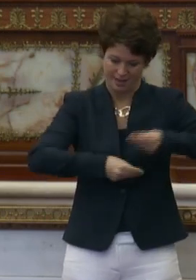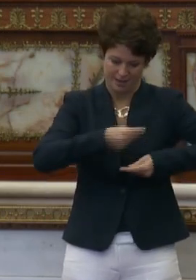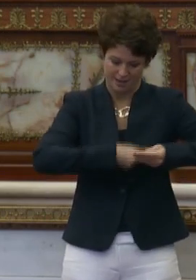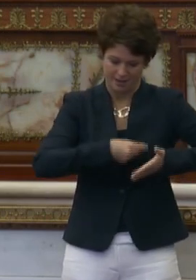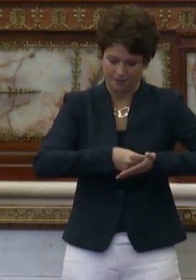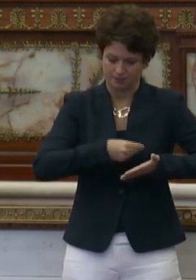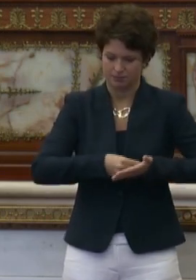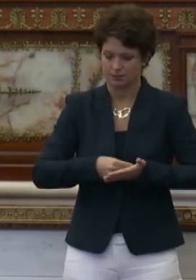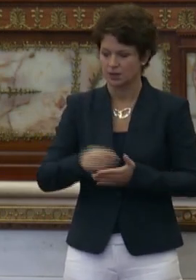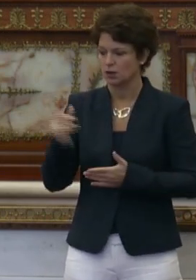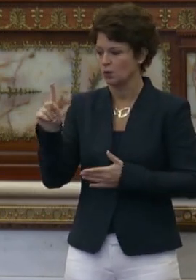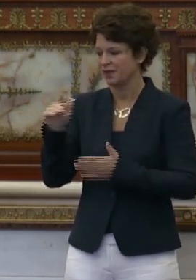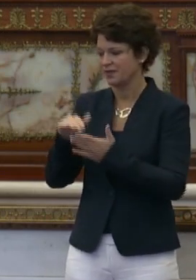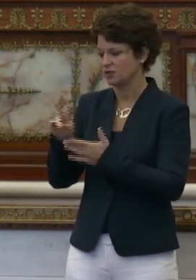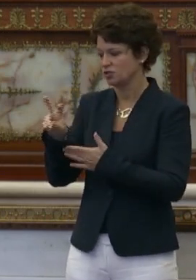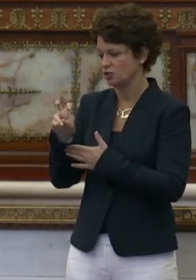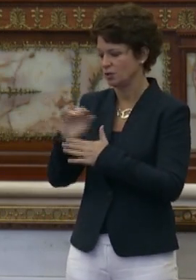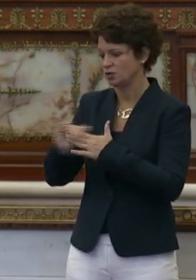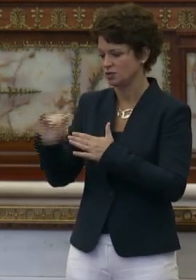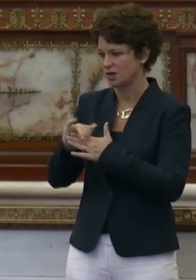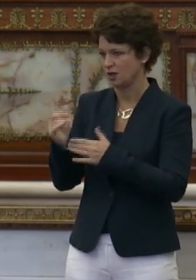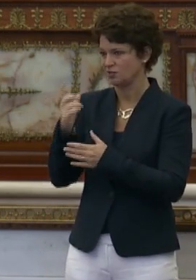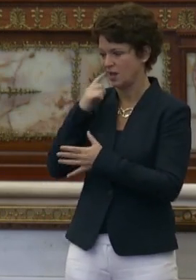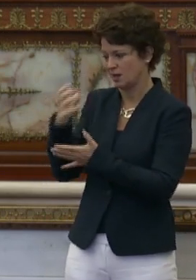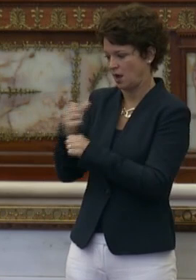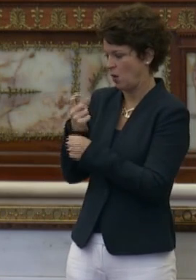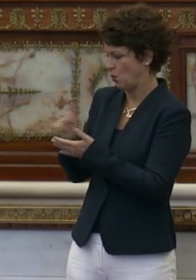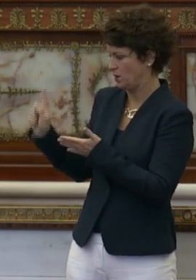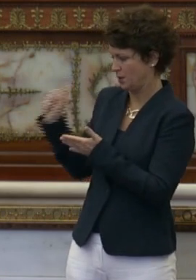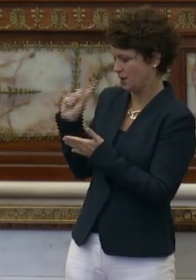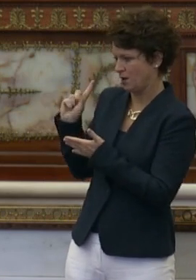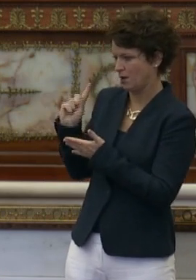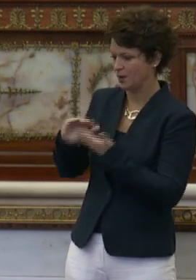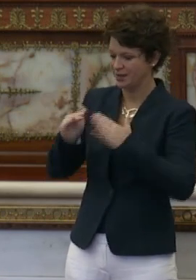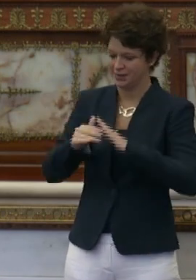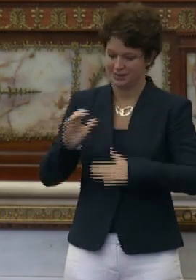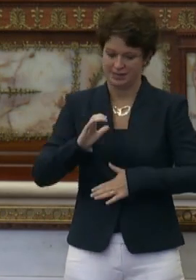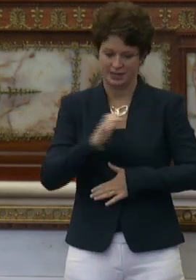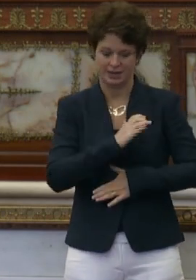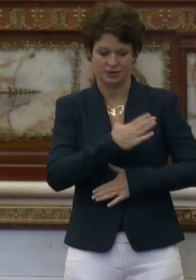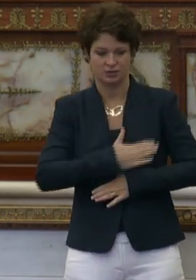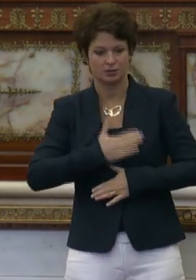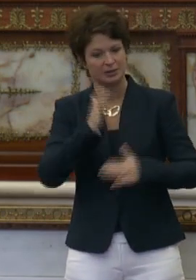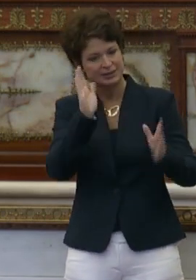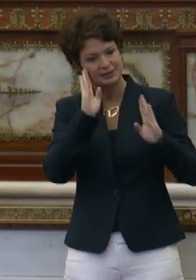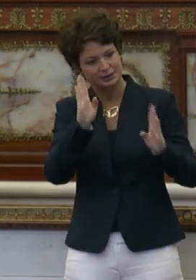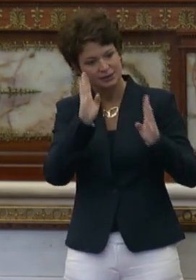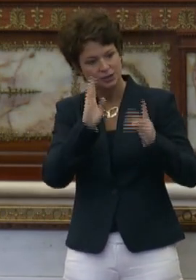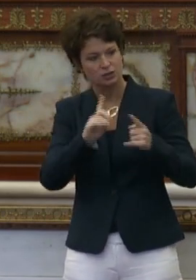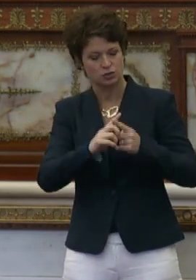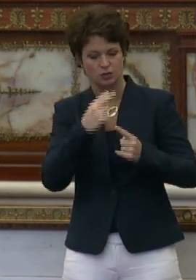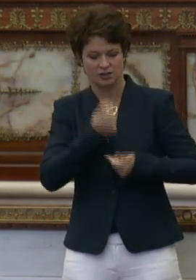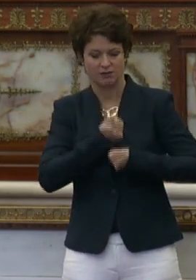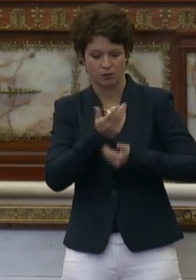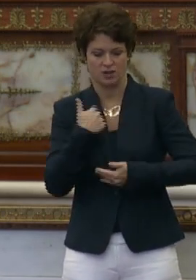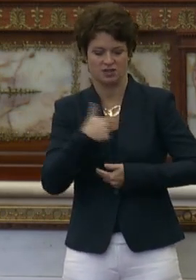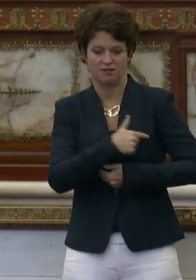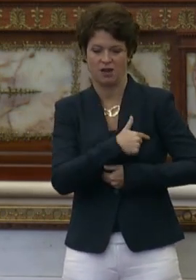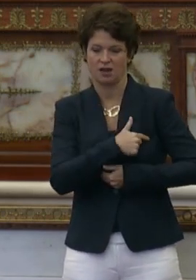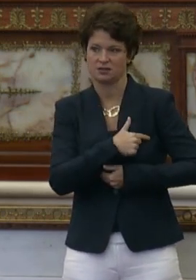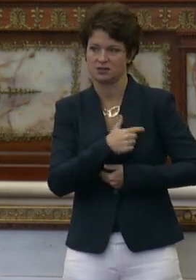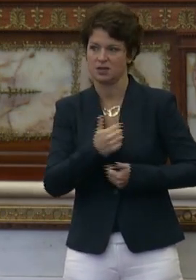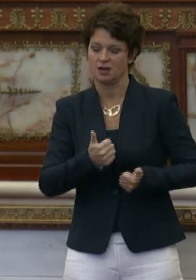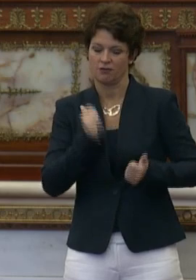received my $1,200 a week ago. City Council members, please listen to the voices of Philadelphians who are the lifeblood of